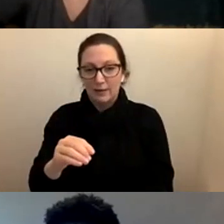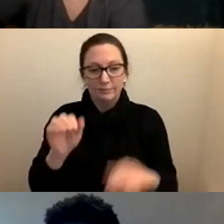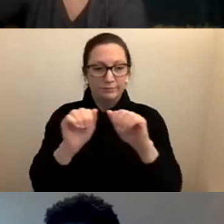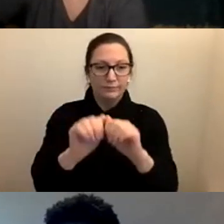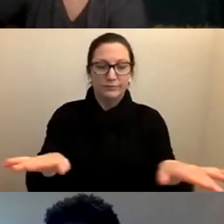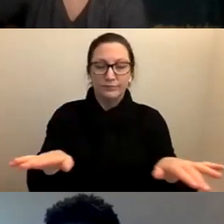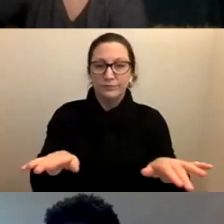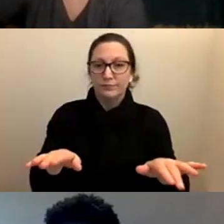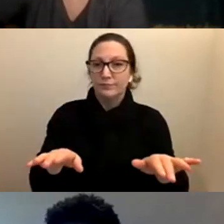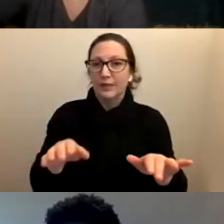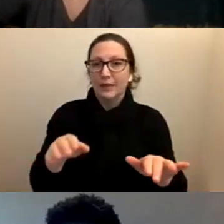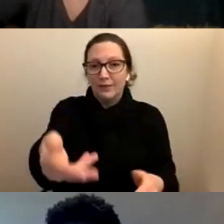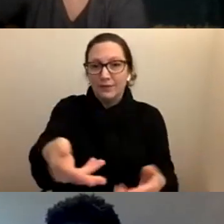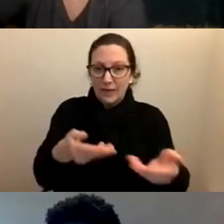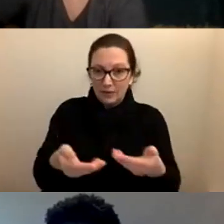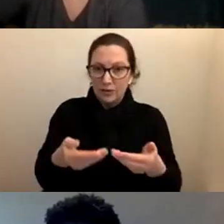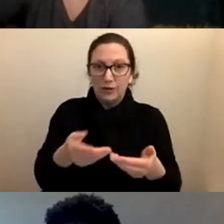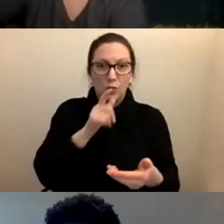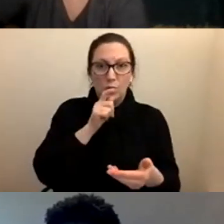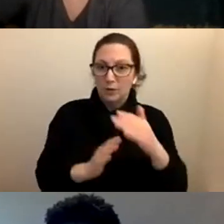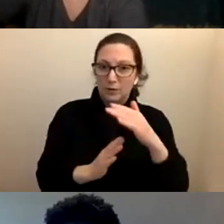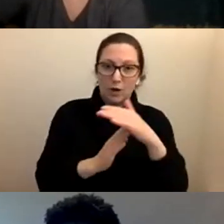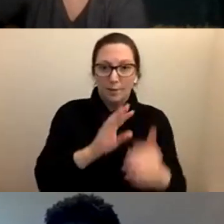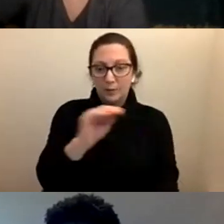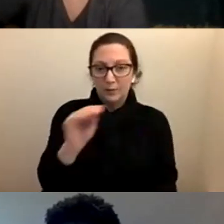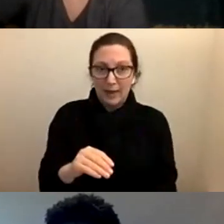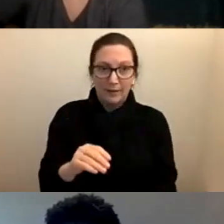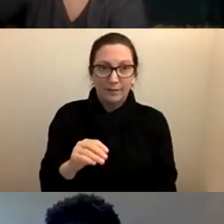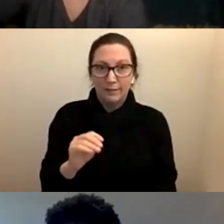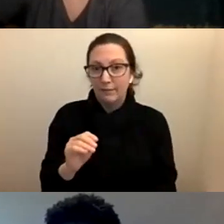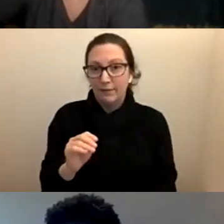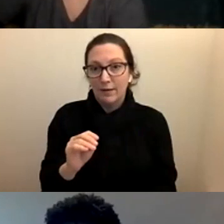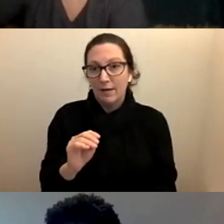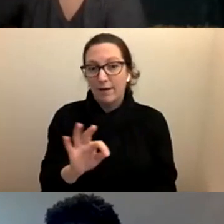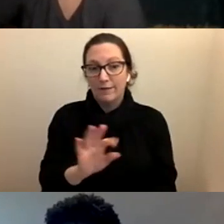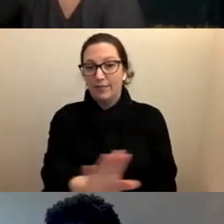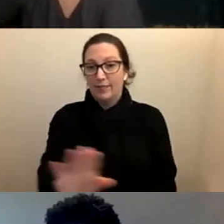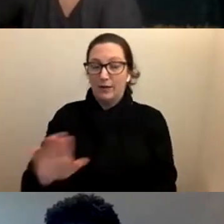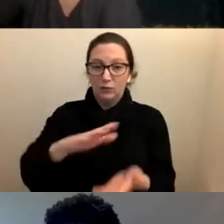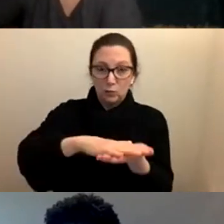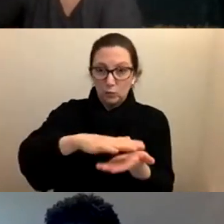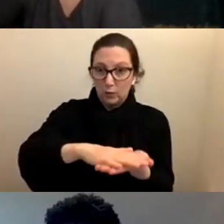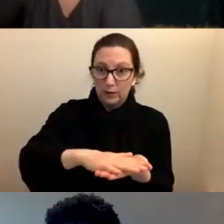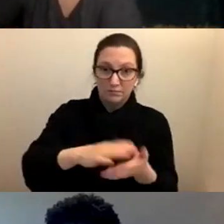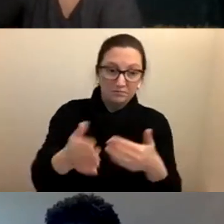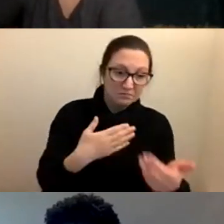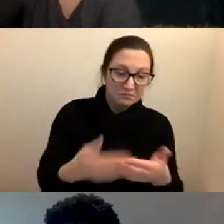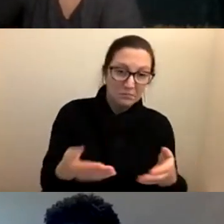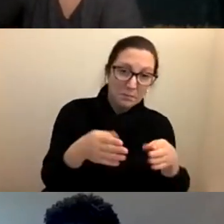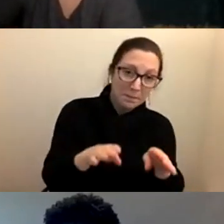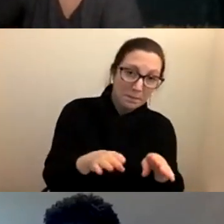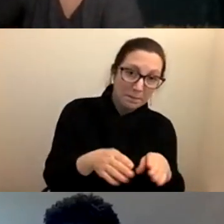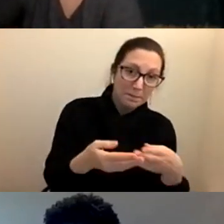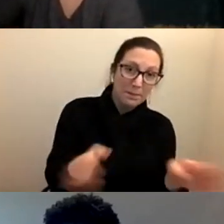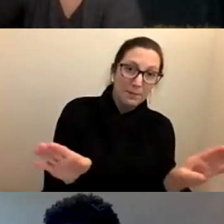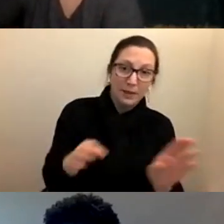who are in the top X percent of any sending school, whether it's public or private or